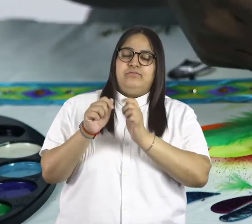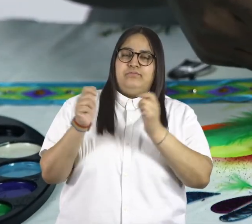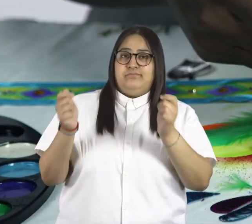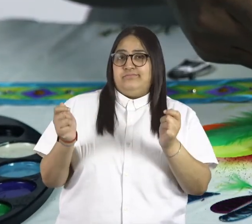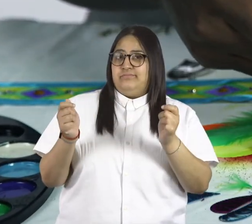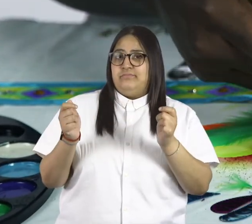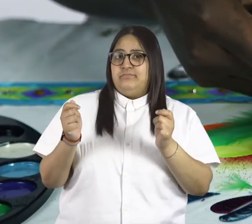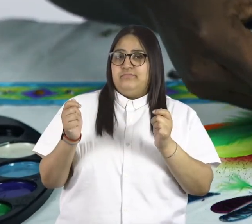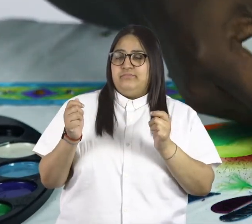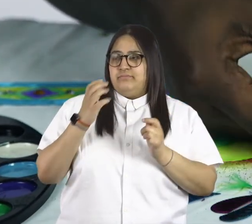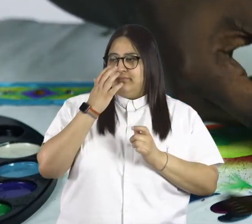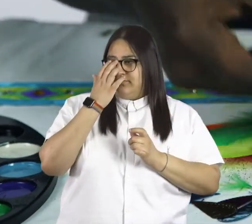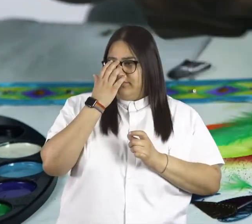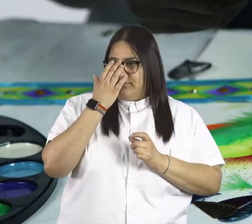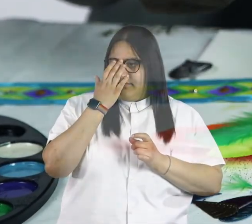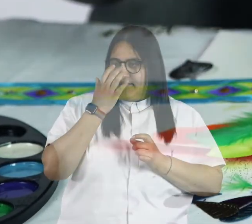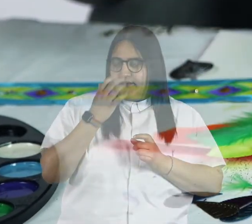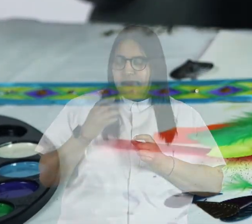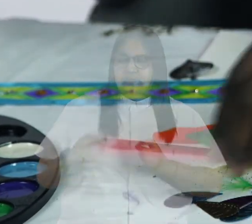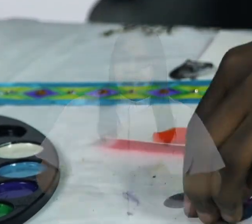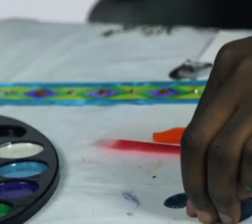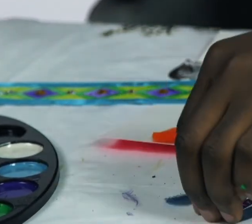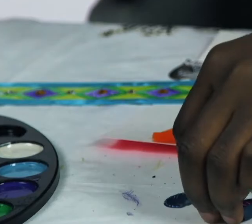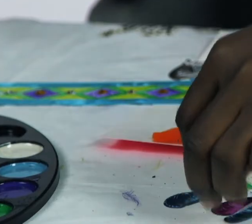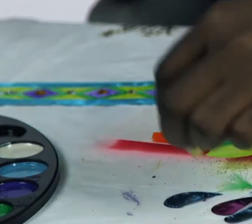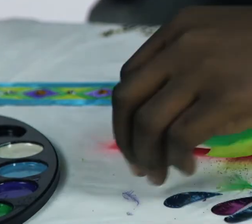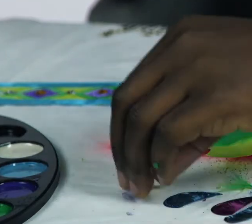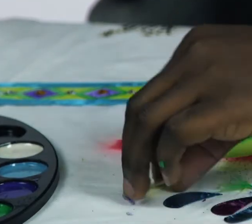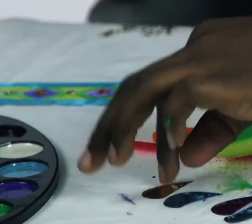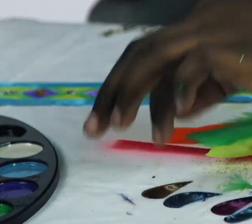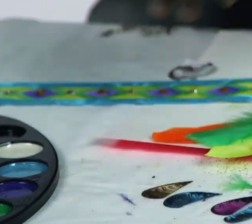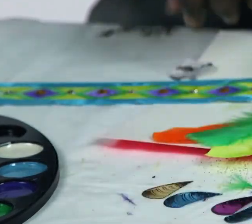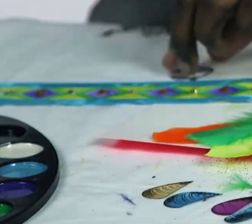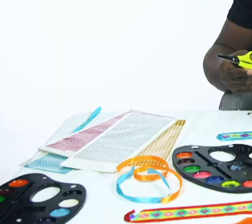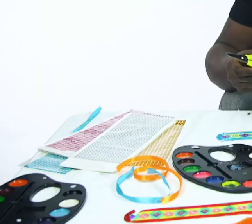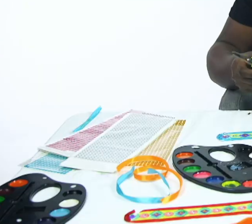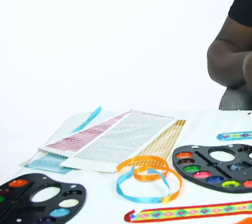It's good to like mix colors as well, but still be asymmetric.